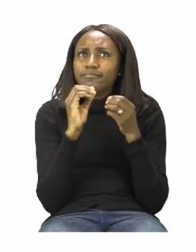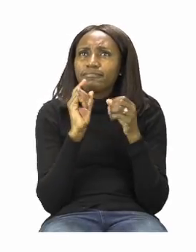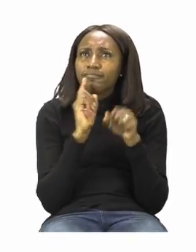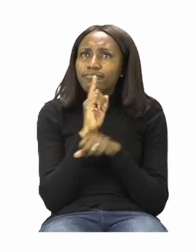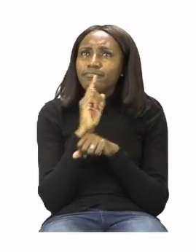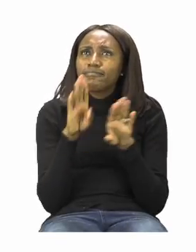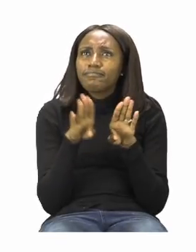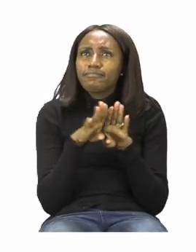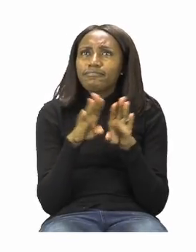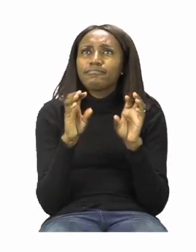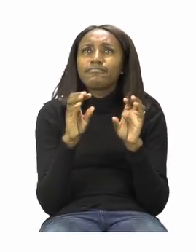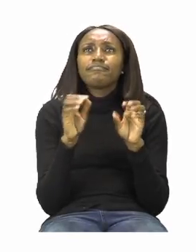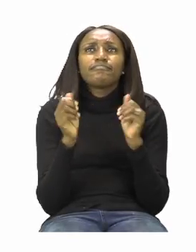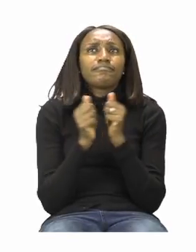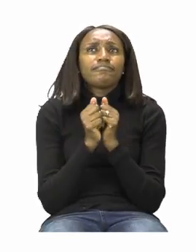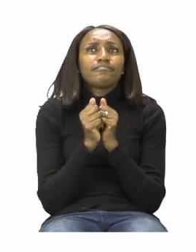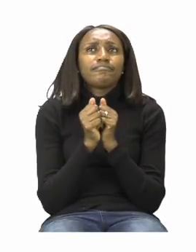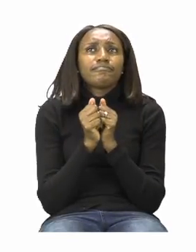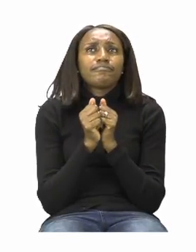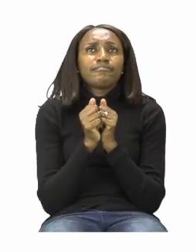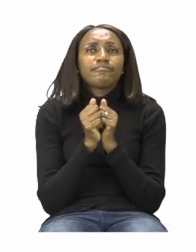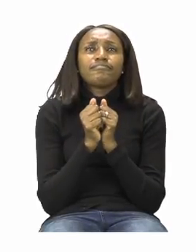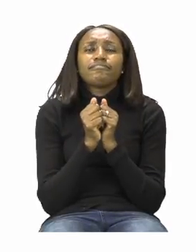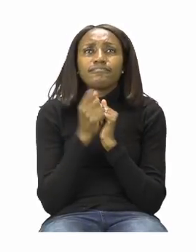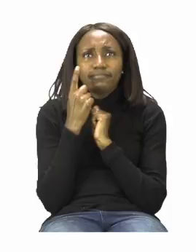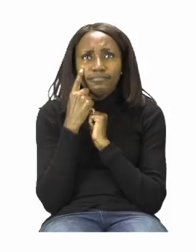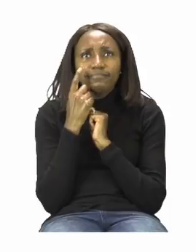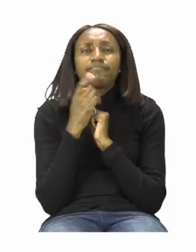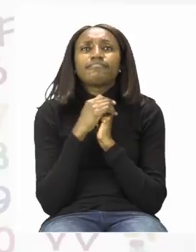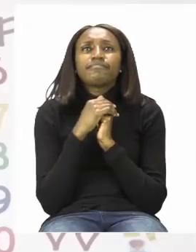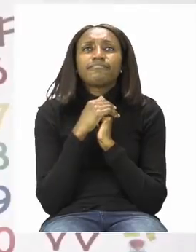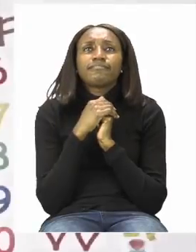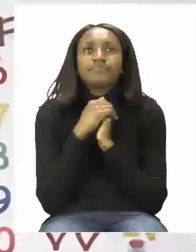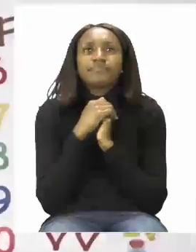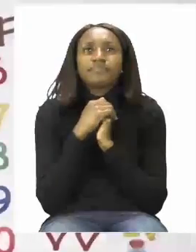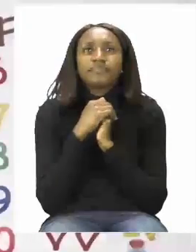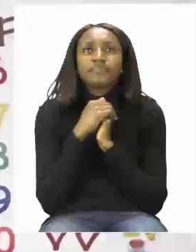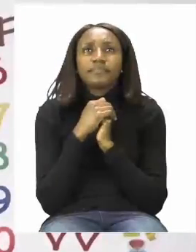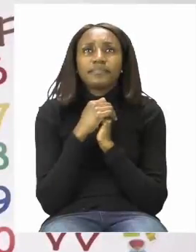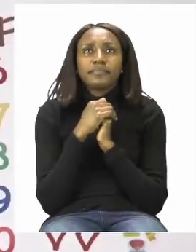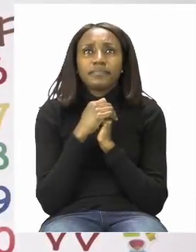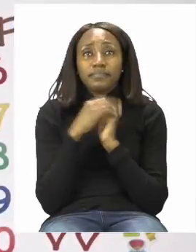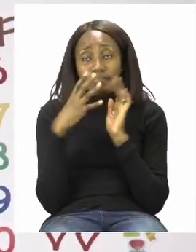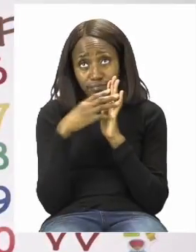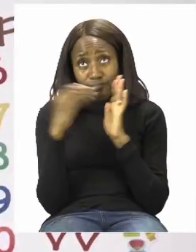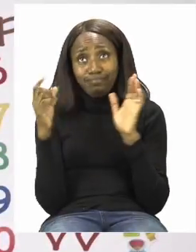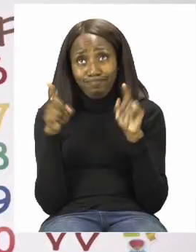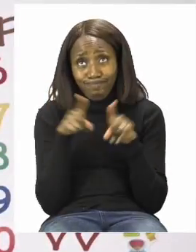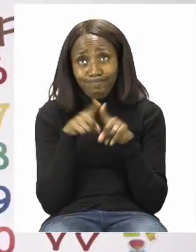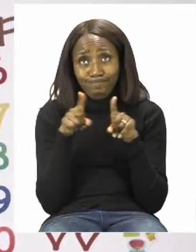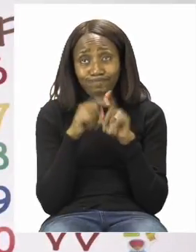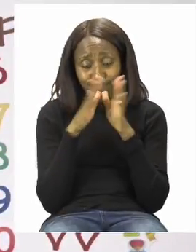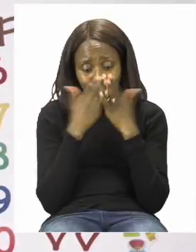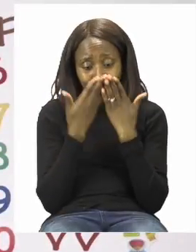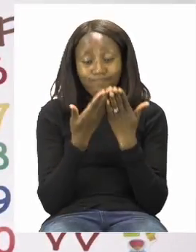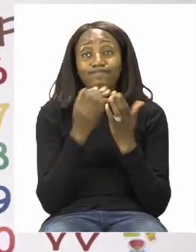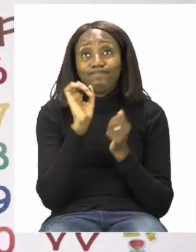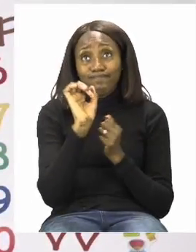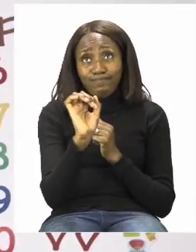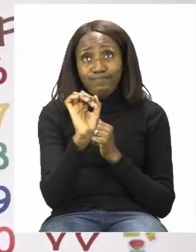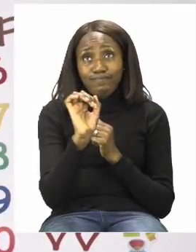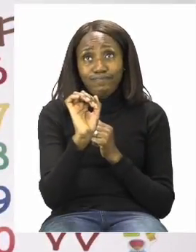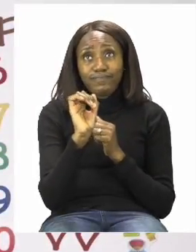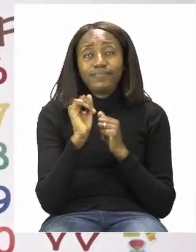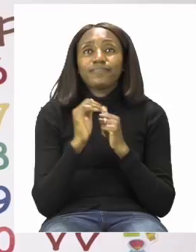together. Let's take a look at the board. Now, I have copied the same ones just like the ones in your